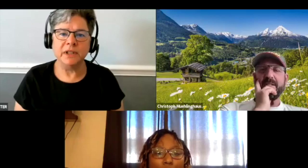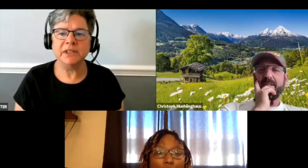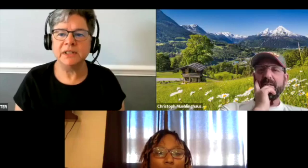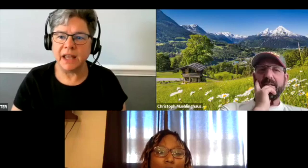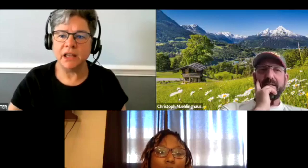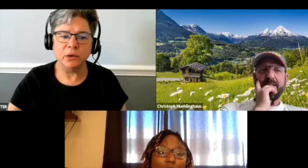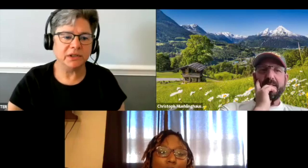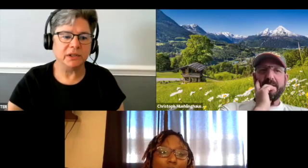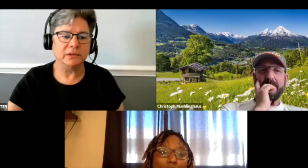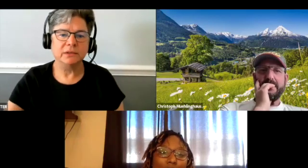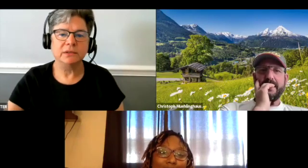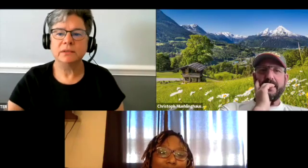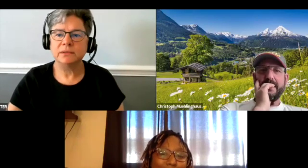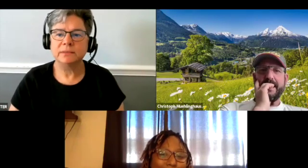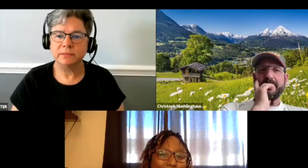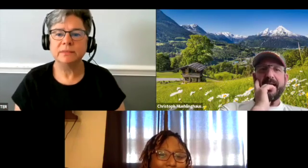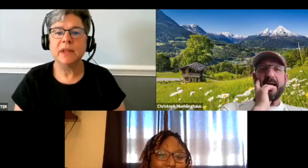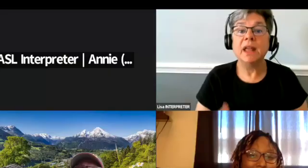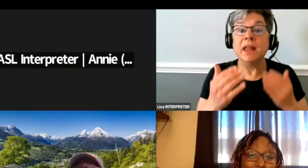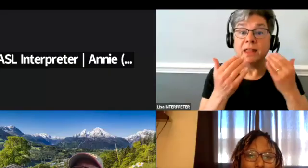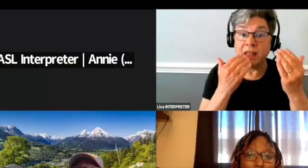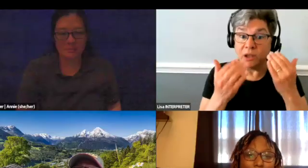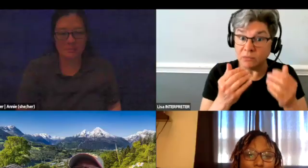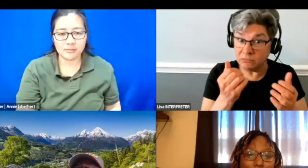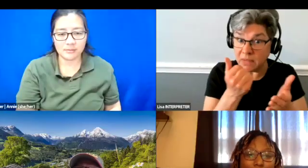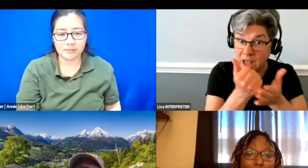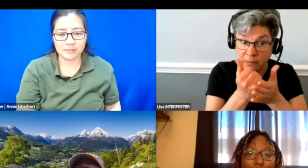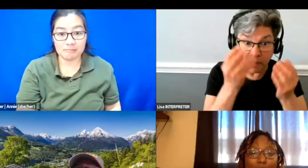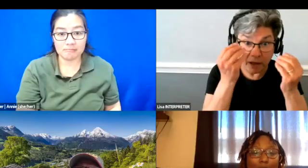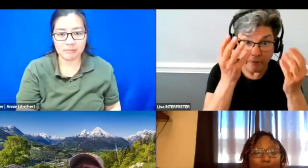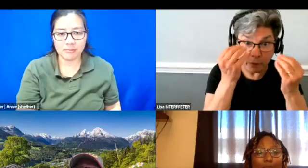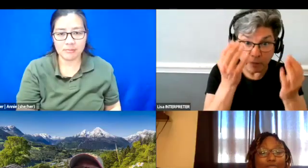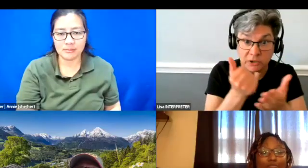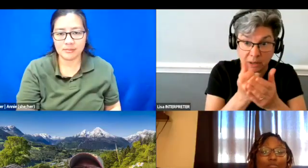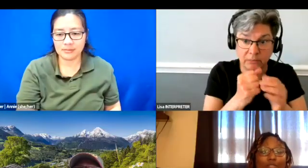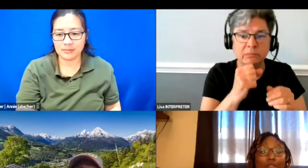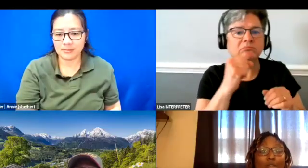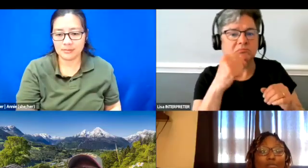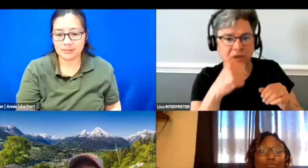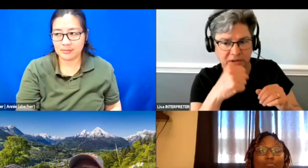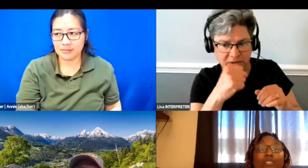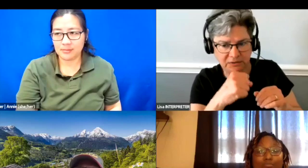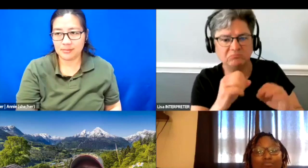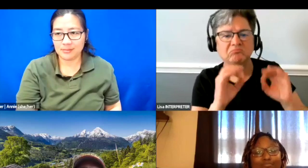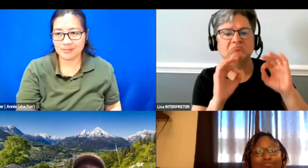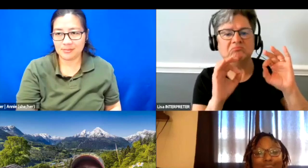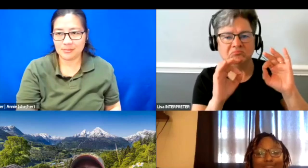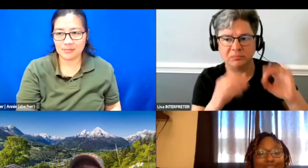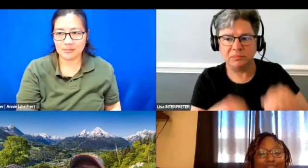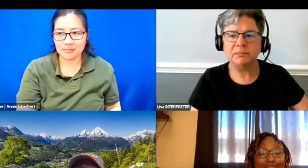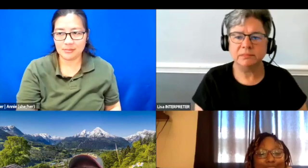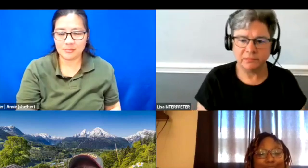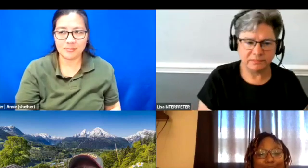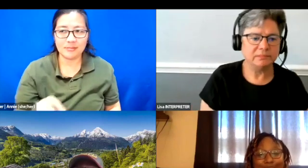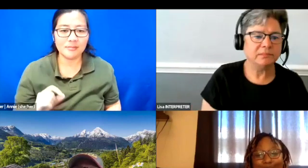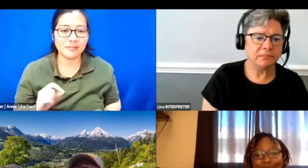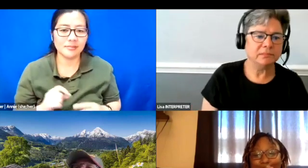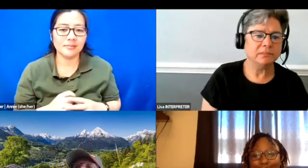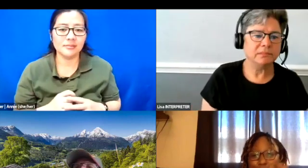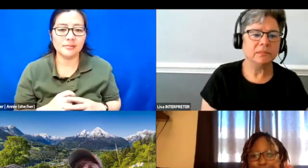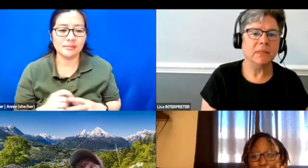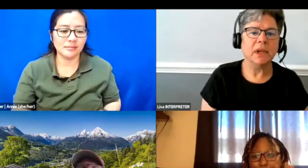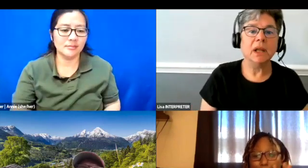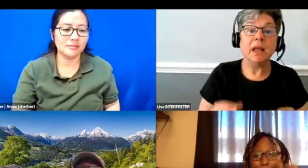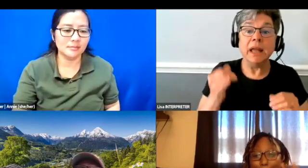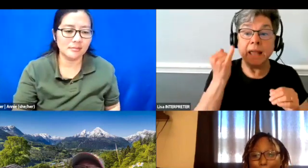you. Phyllis says thank you also. Thank you. Did that help? Yes. Okay. Okay. Yeah. So,